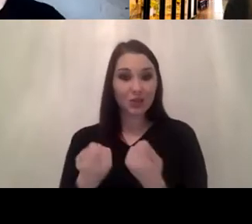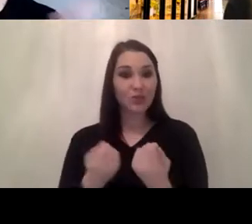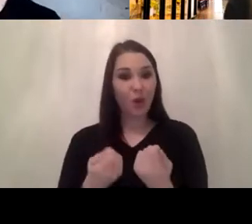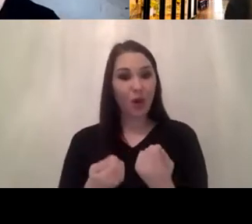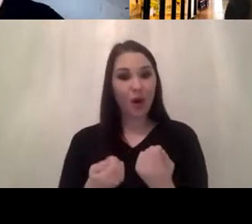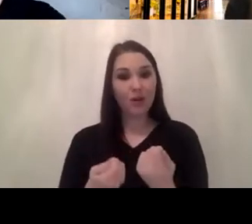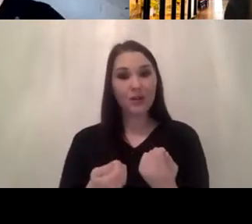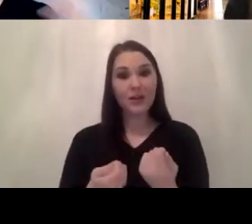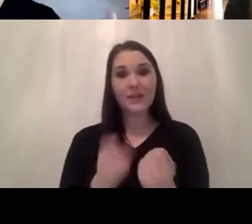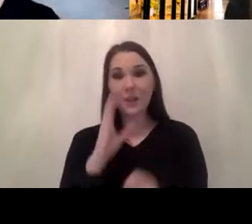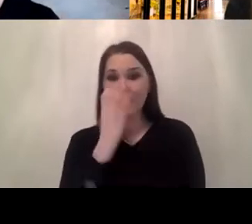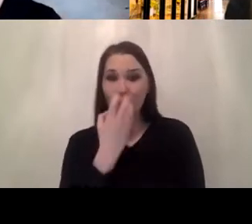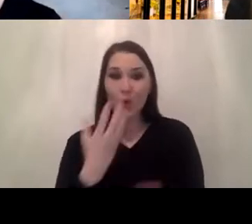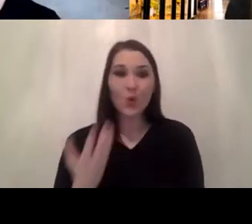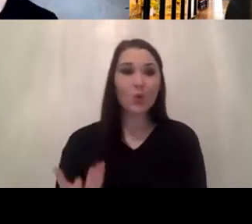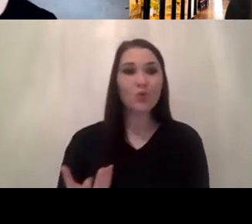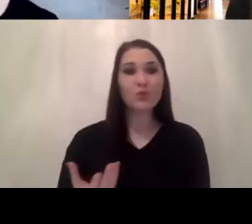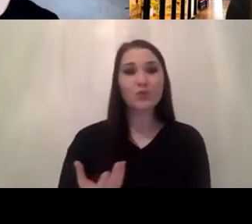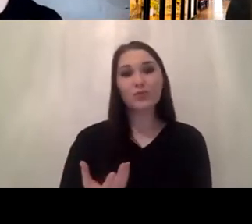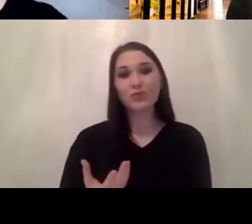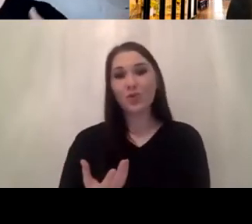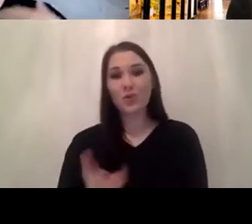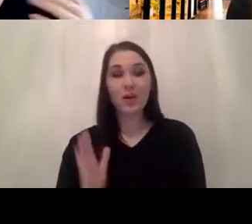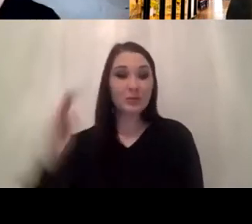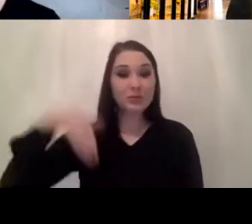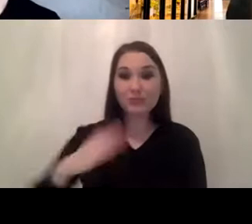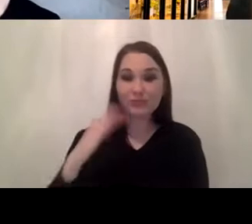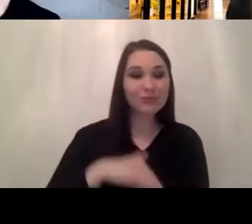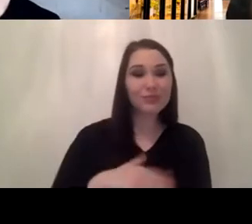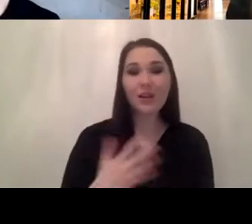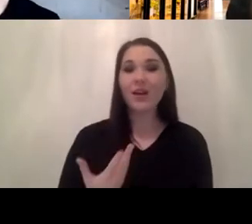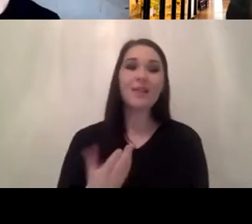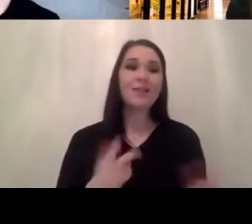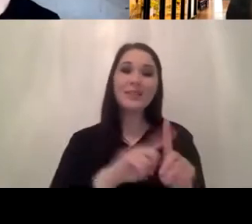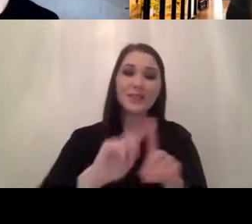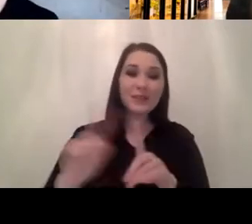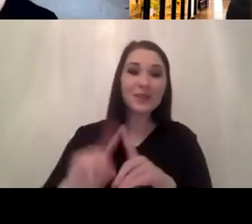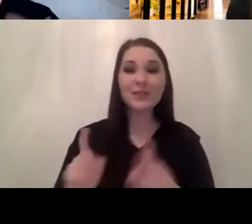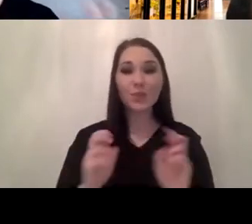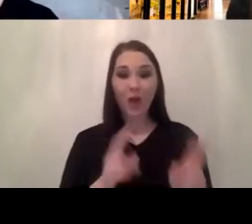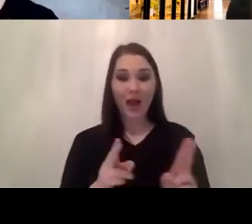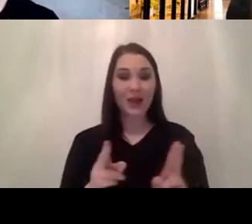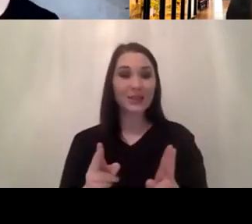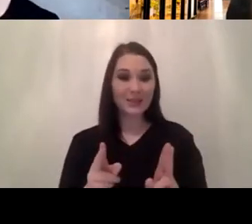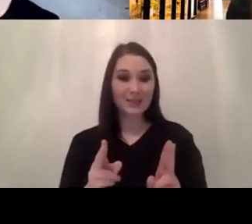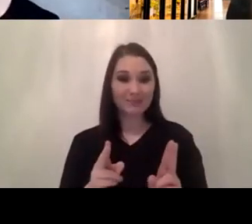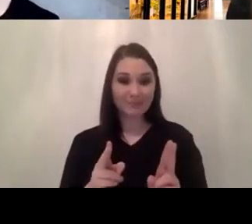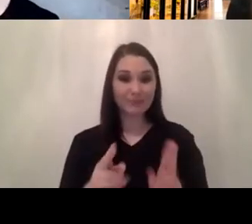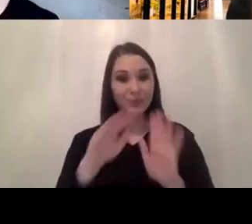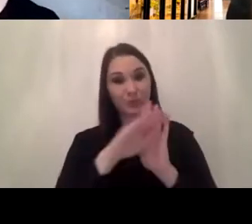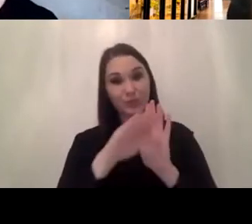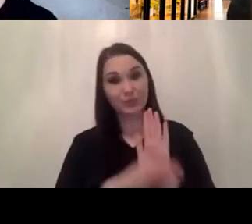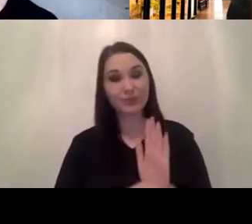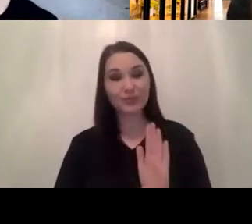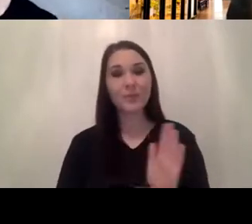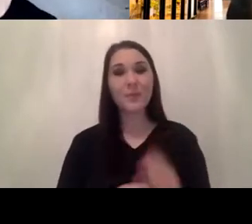it's a mood or incognito modes within these types of things, or you know, different ways you can kind of break it down. And there's been that's existed,